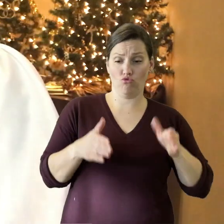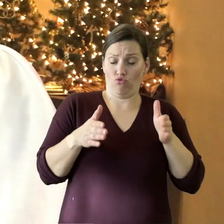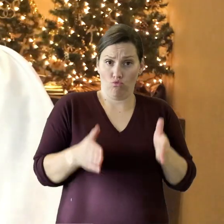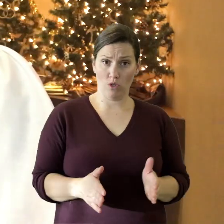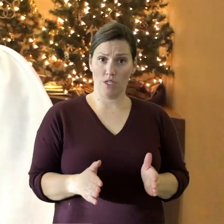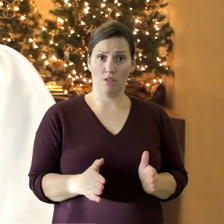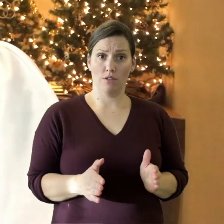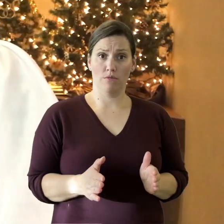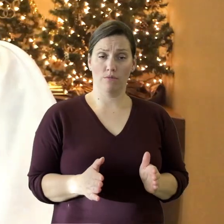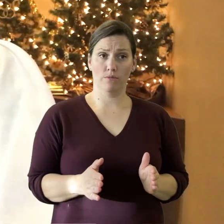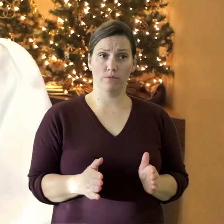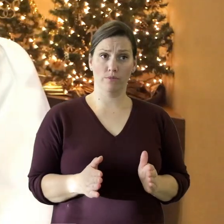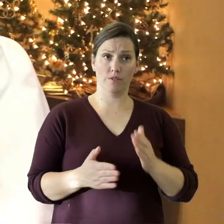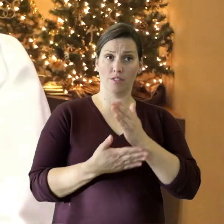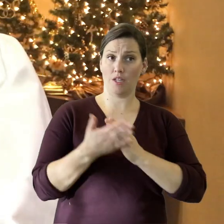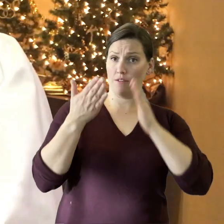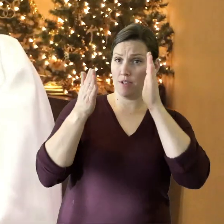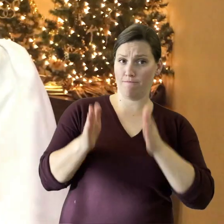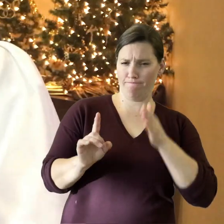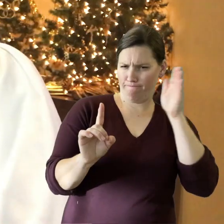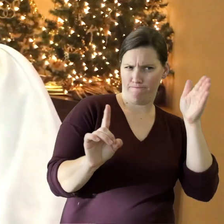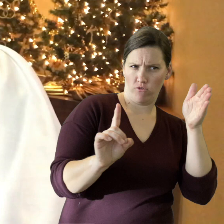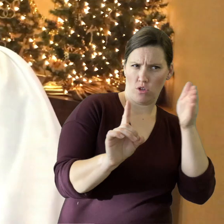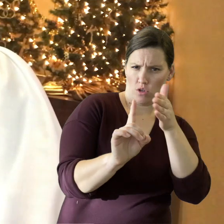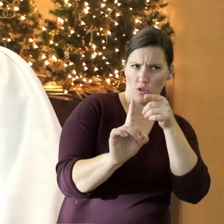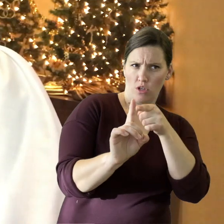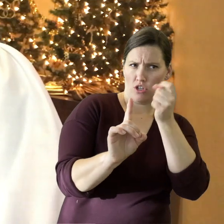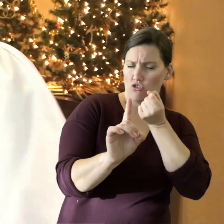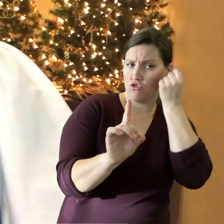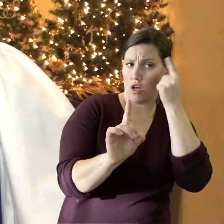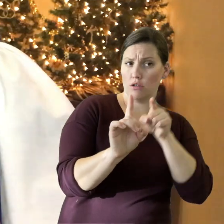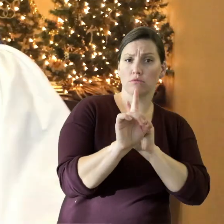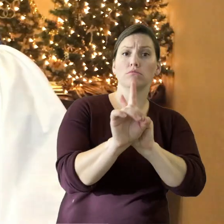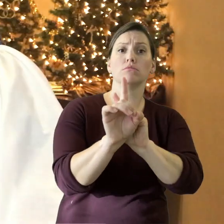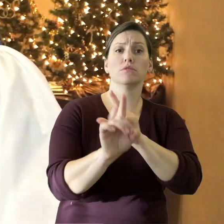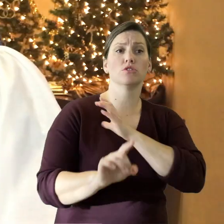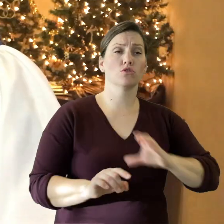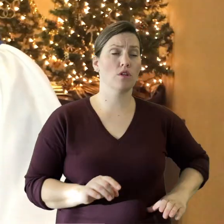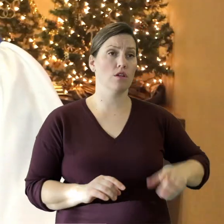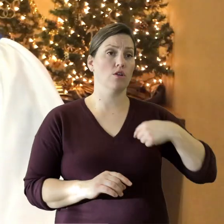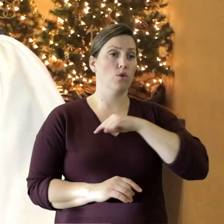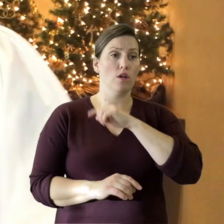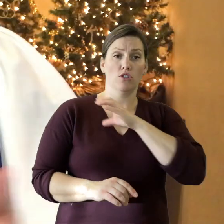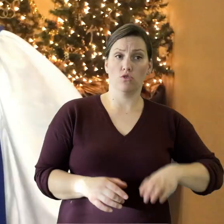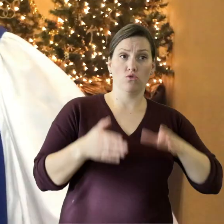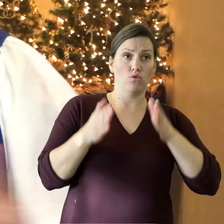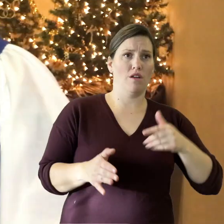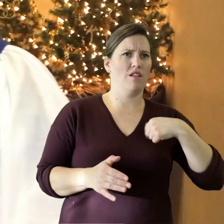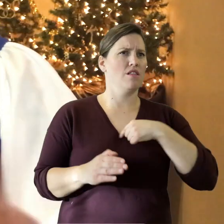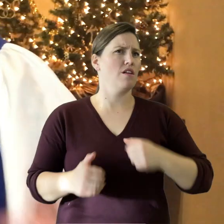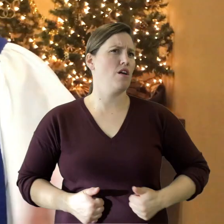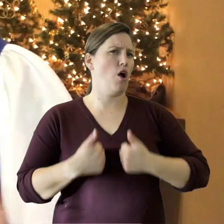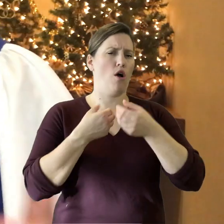Christian, one who follows Christ. As Christians, we live